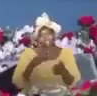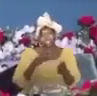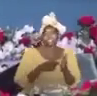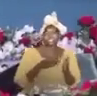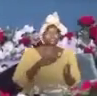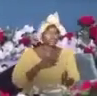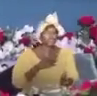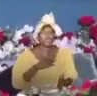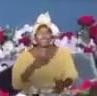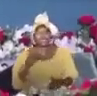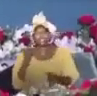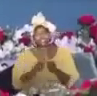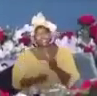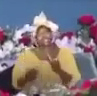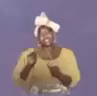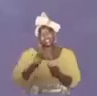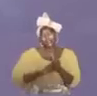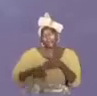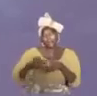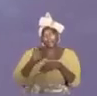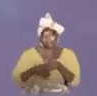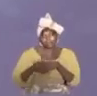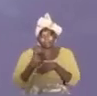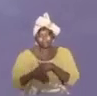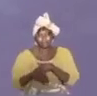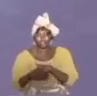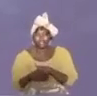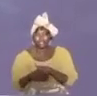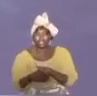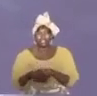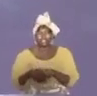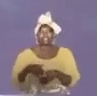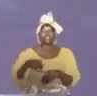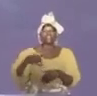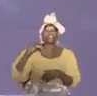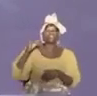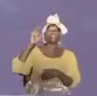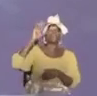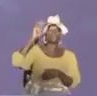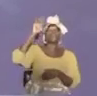This is my daily bread.